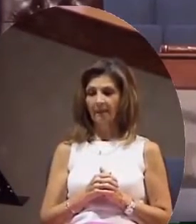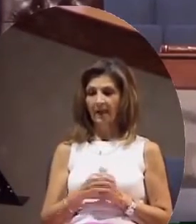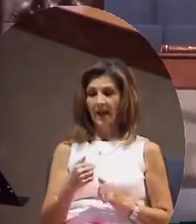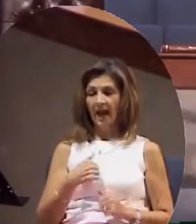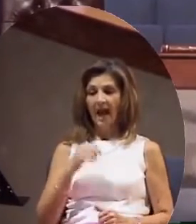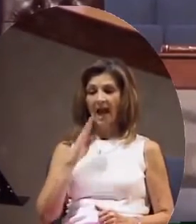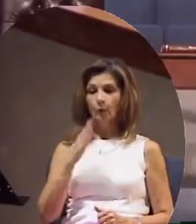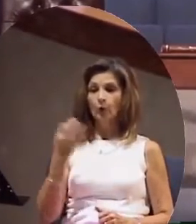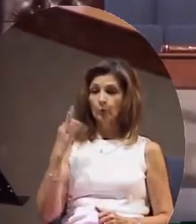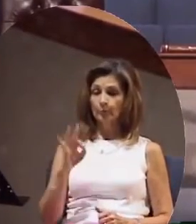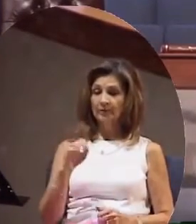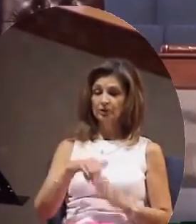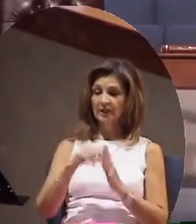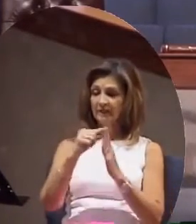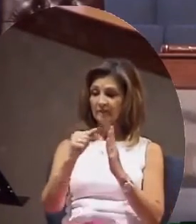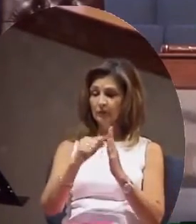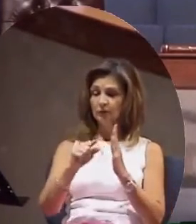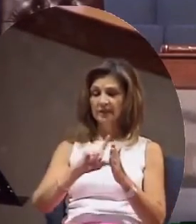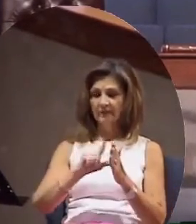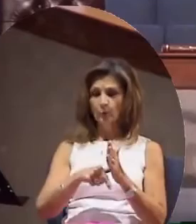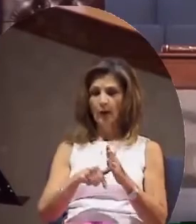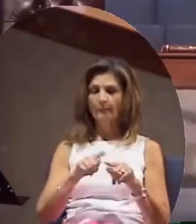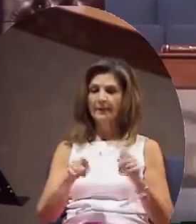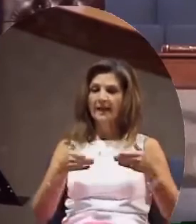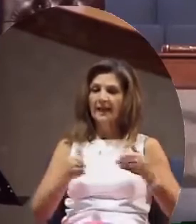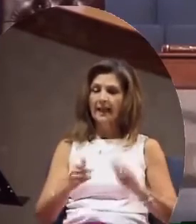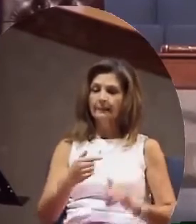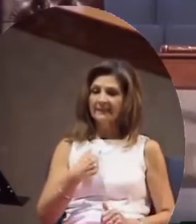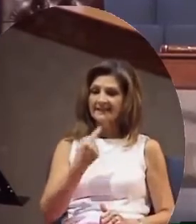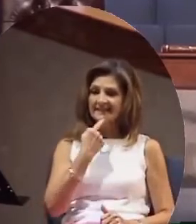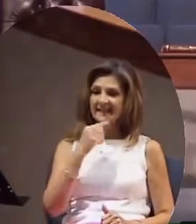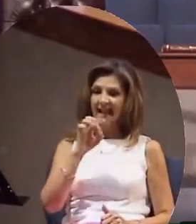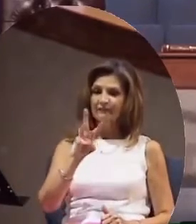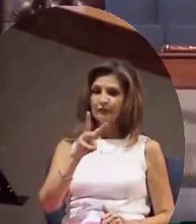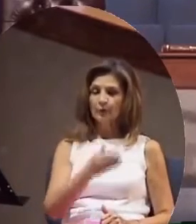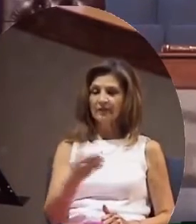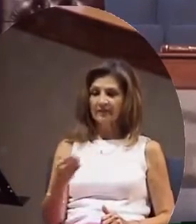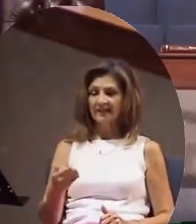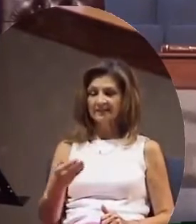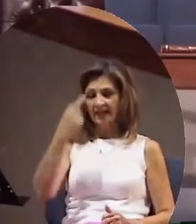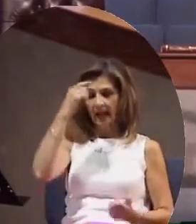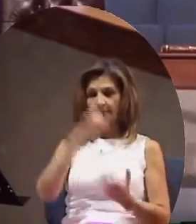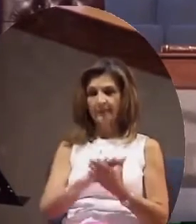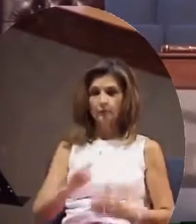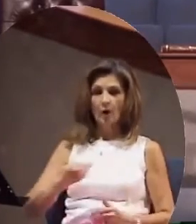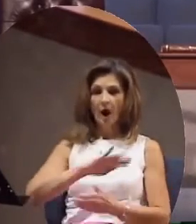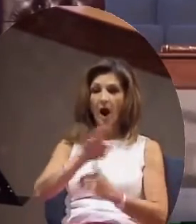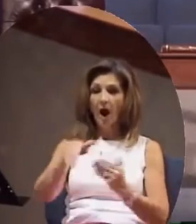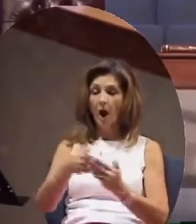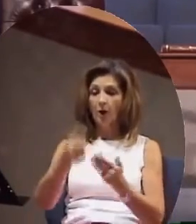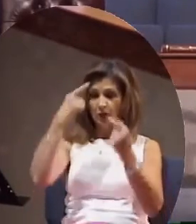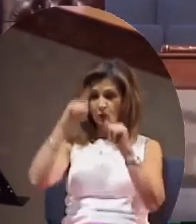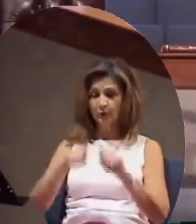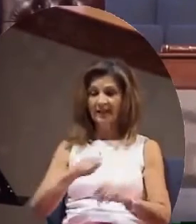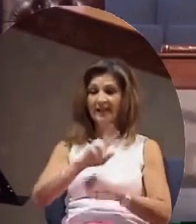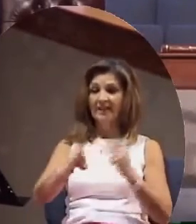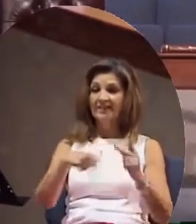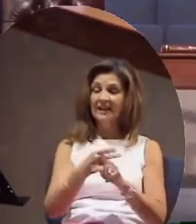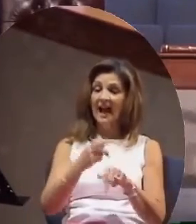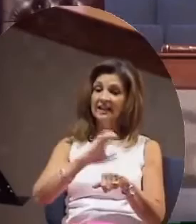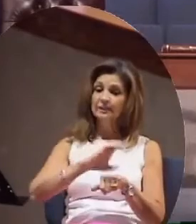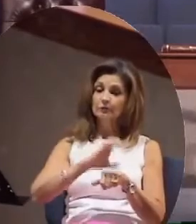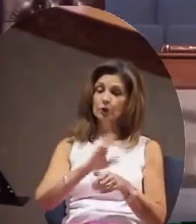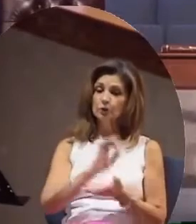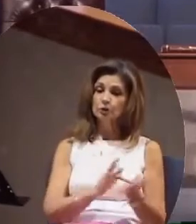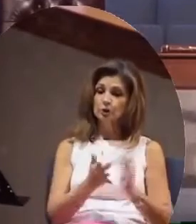I'm going to preach in this text here in just a minute, but let me say a few things. I believe we'd all agree the kind of church Jesus would go to. I know you'd